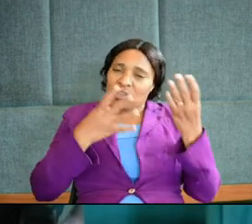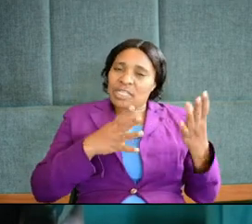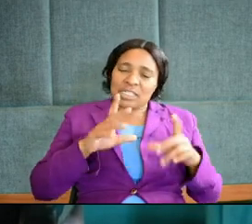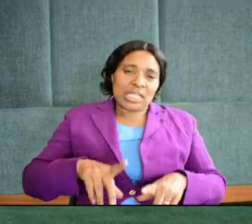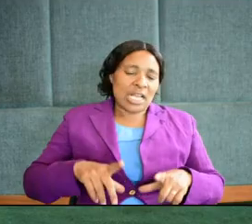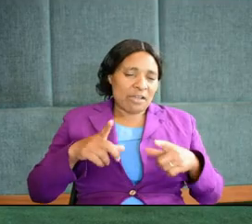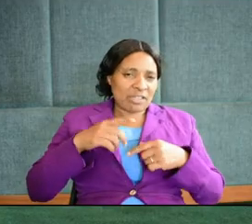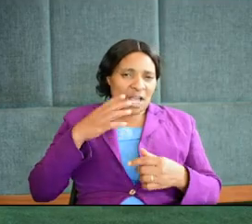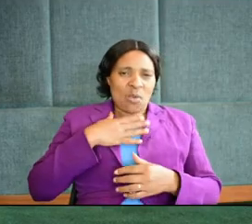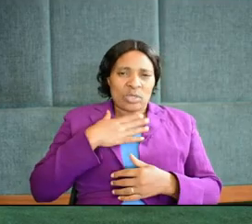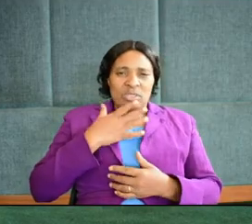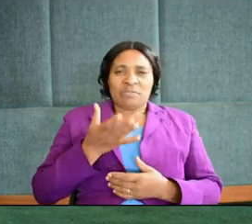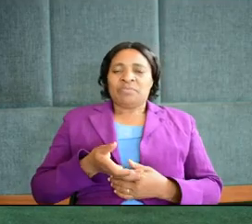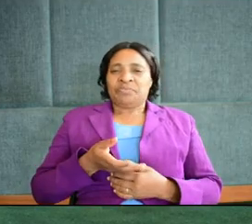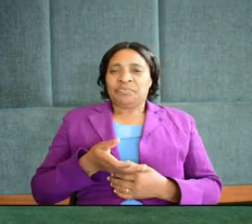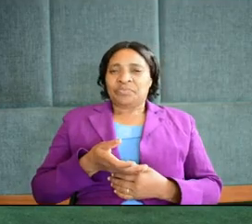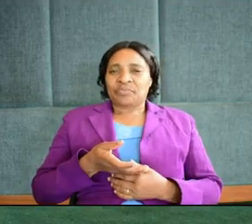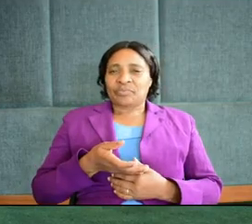lives?